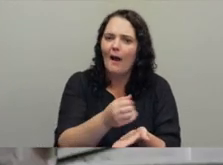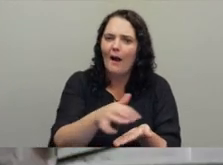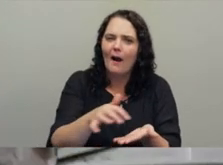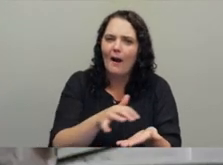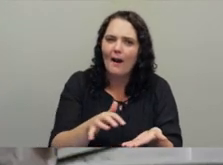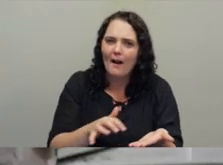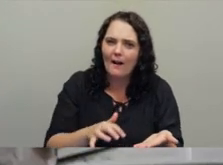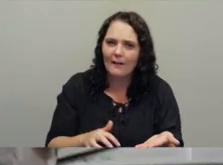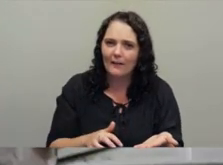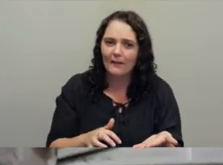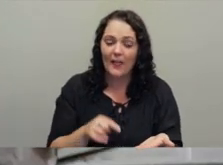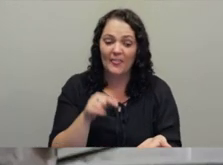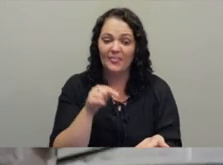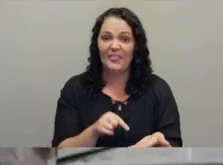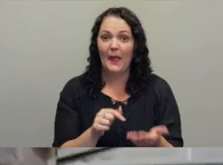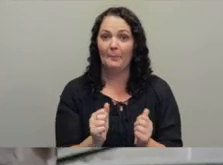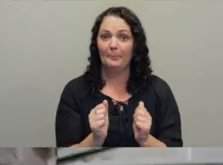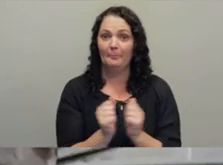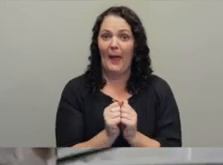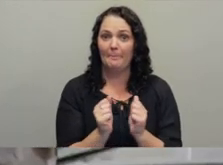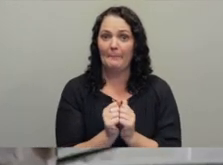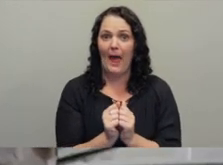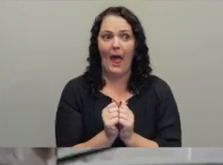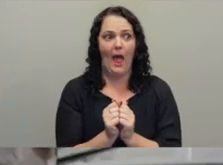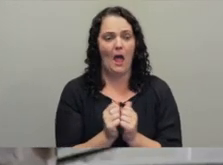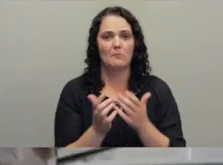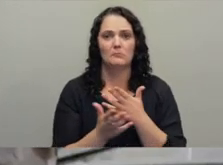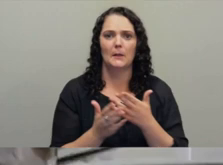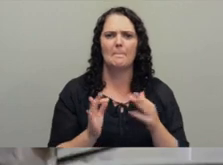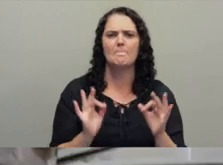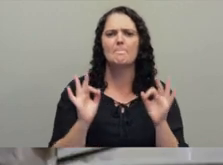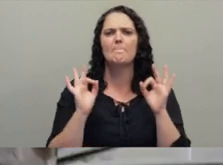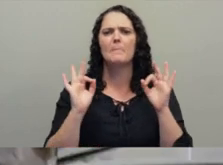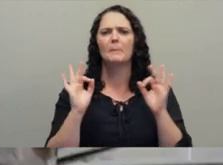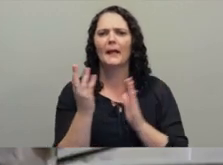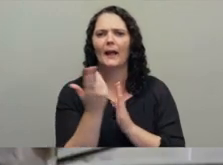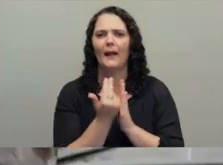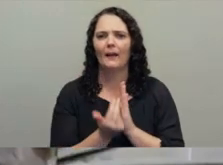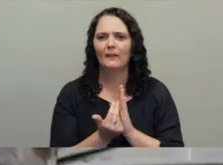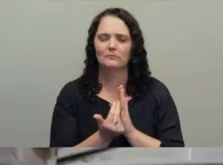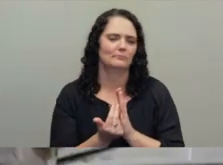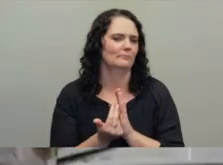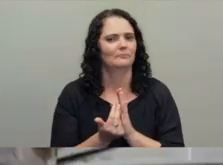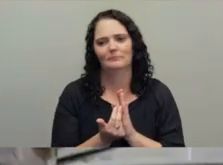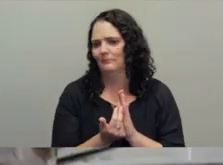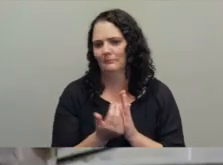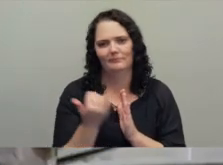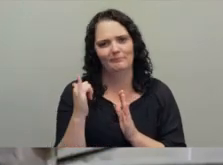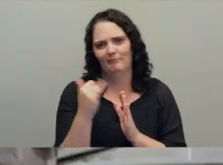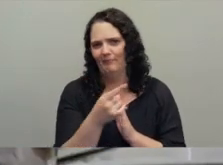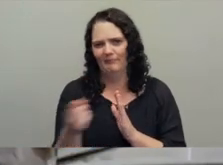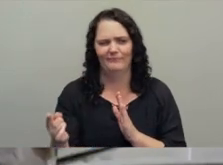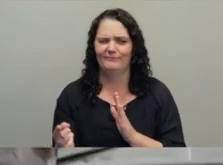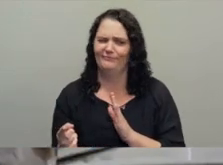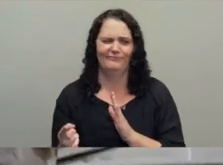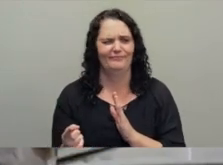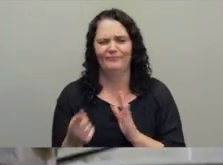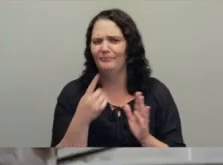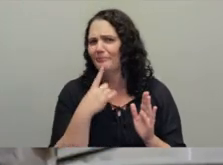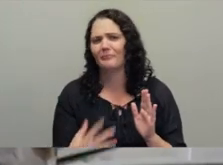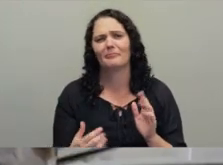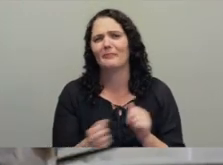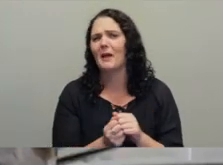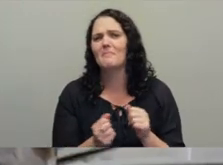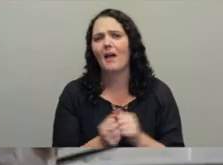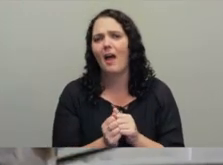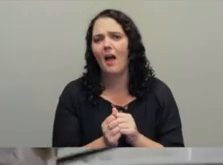the quality of the paper is not what makes those really good drawings. In fact, you could argue that it's really bad paper, bad ink, good